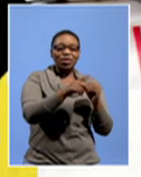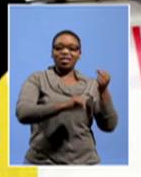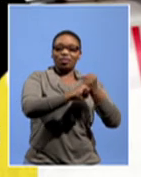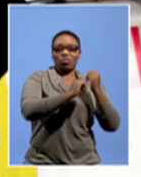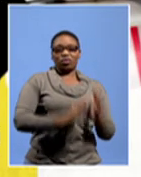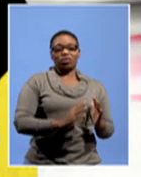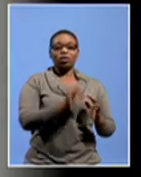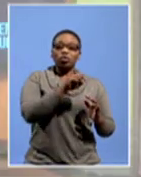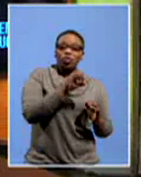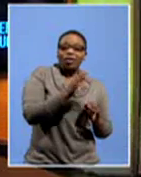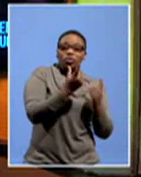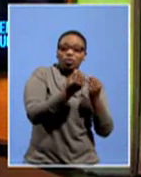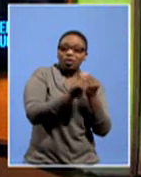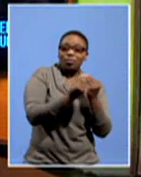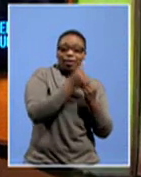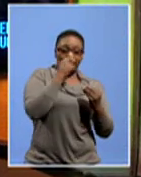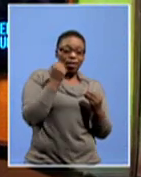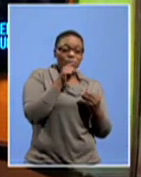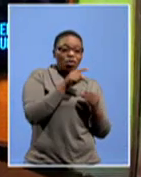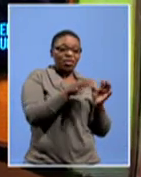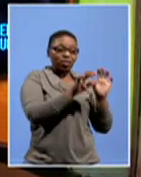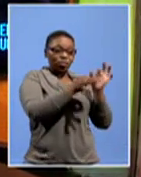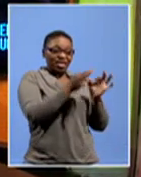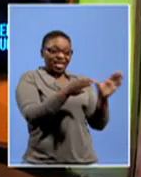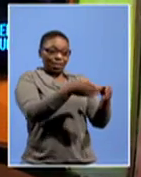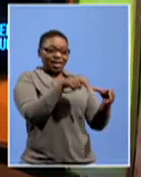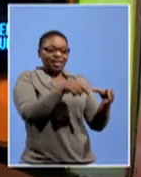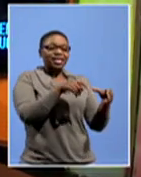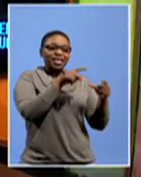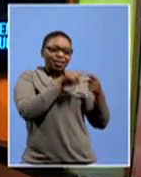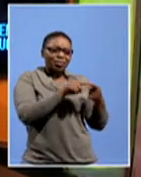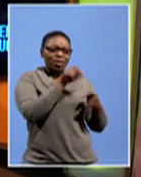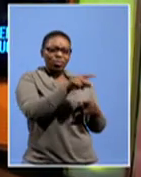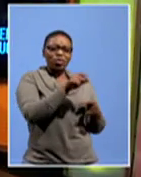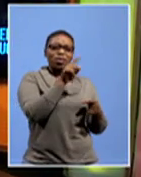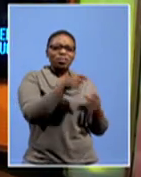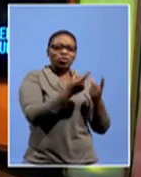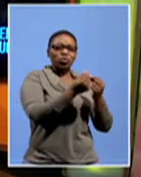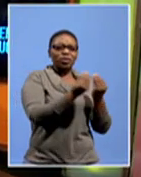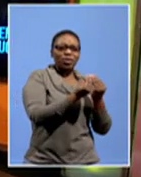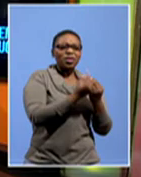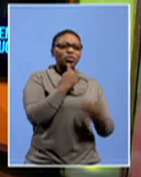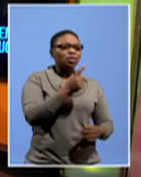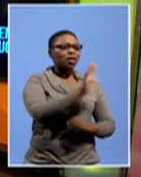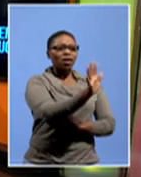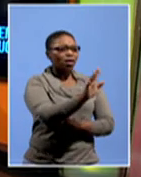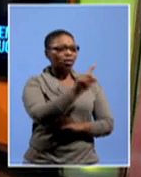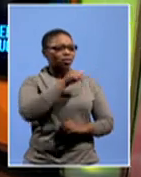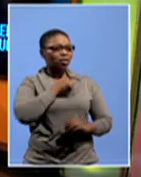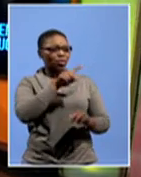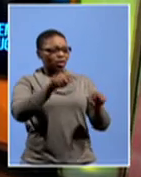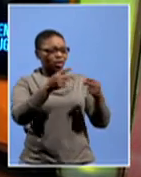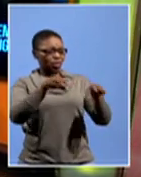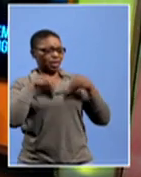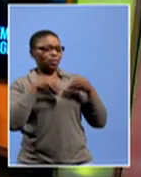Yep. So if you do something in the name of party A, B, C or D, it's up to that party to make sure that they come down and say, hey, not in our name, we do not accept